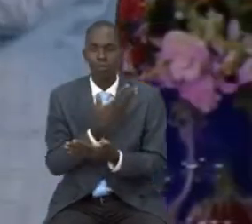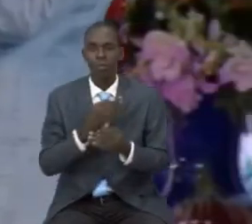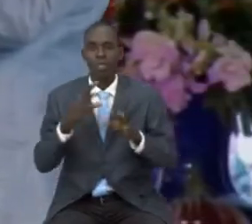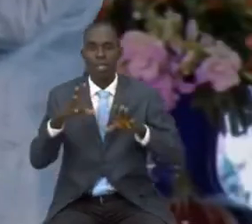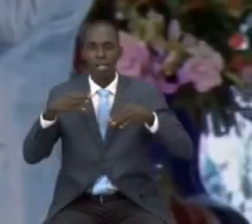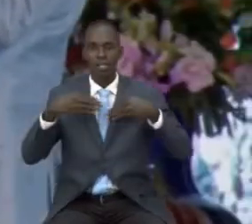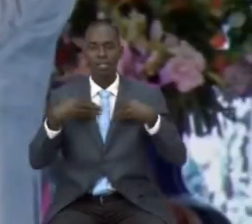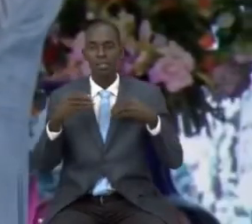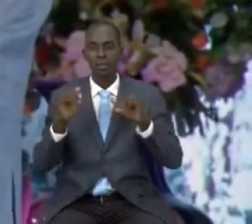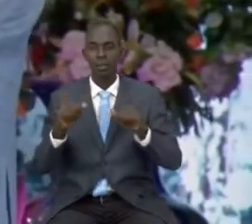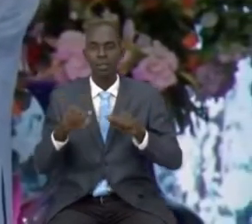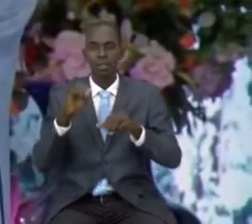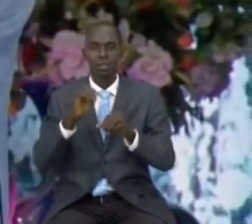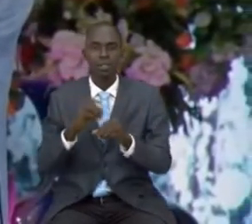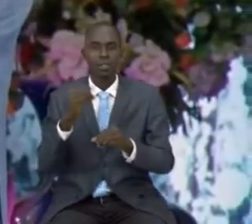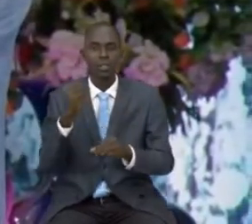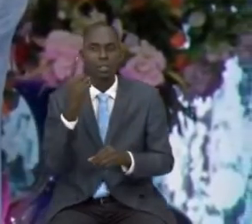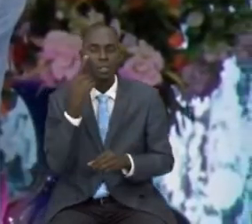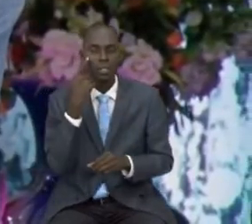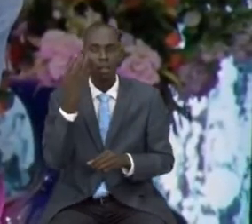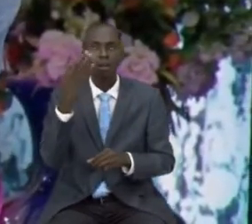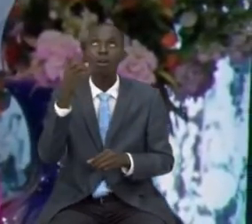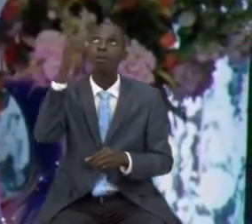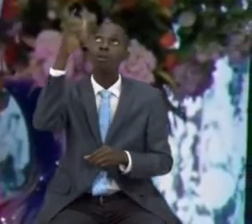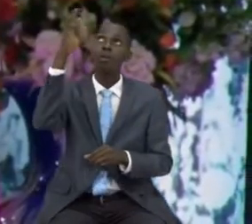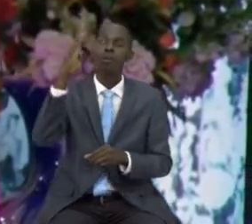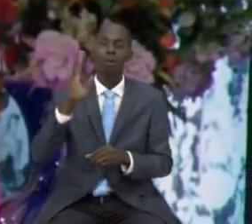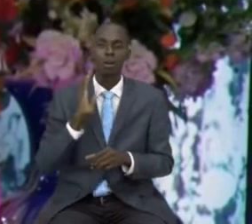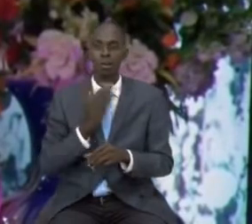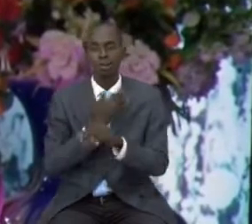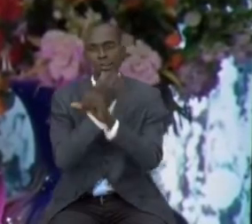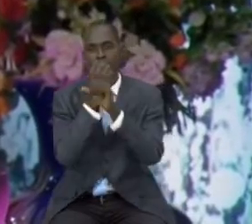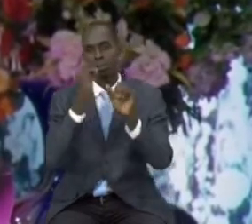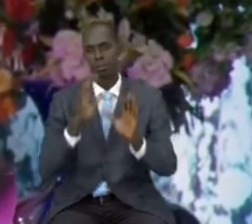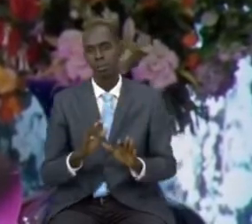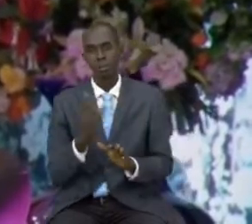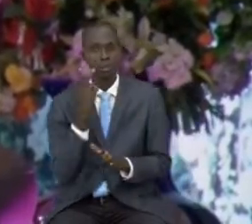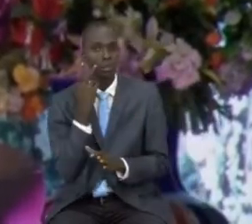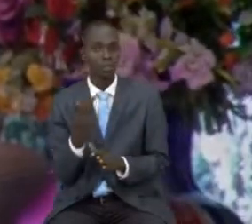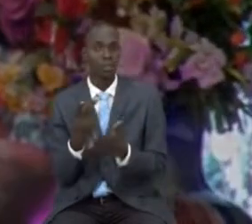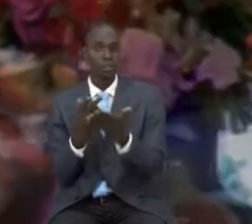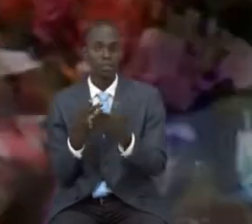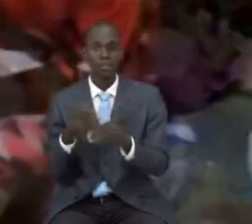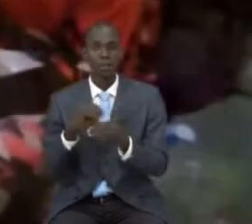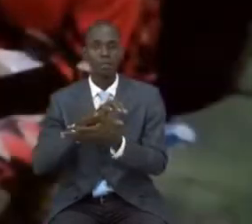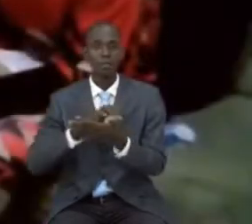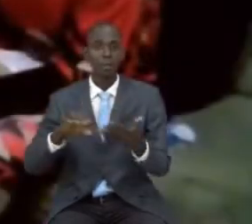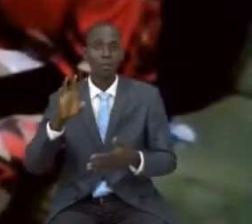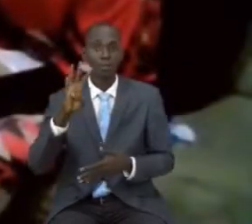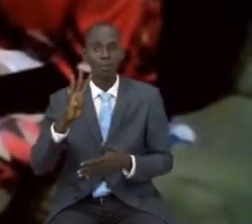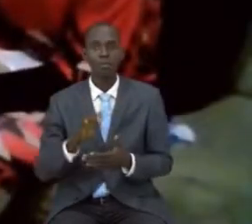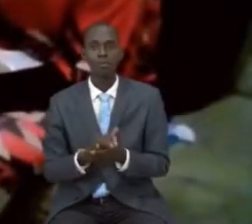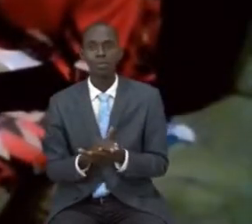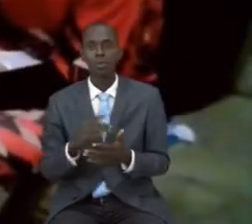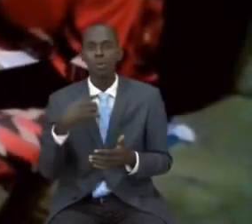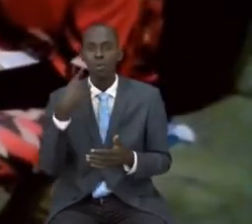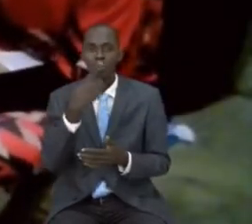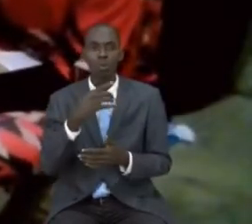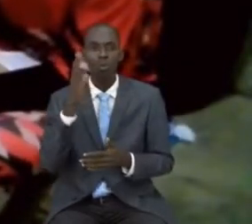in the sight of God, our Savior. Look at verse 4. It says, who